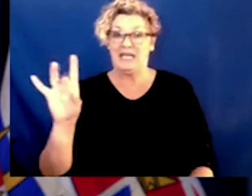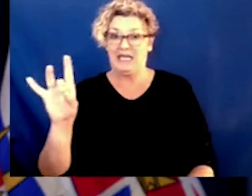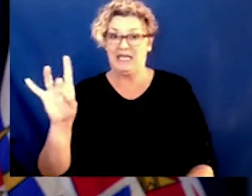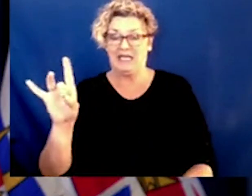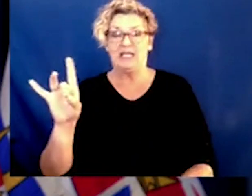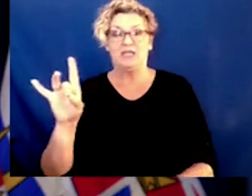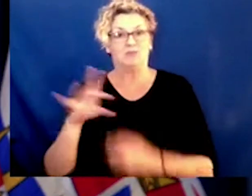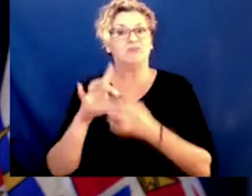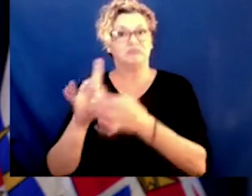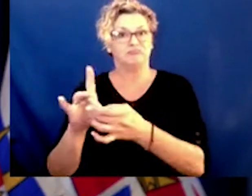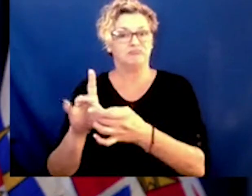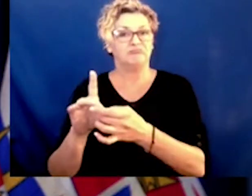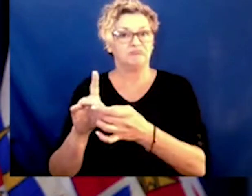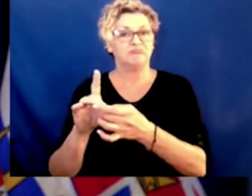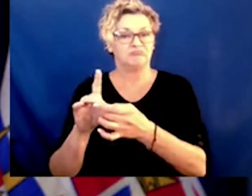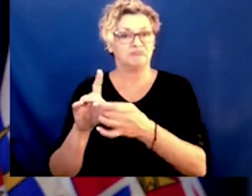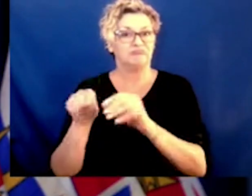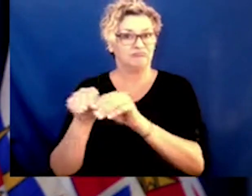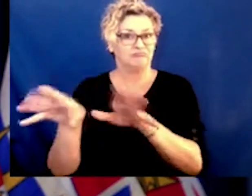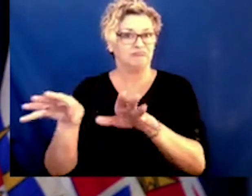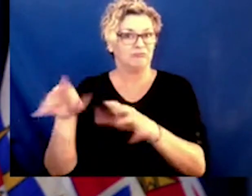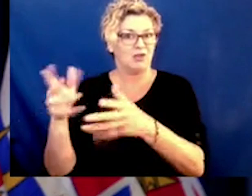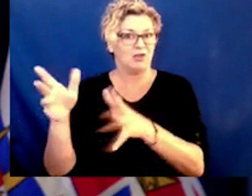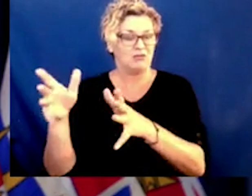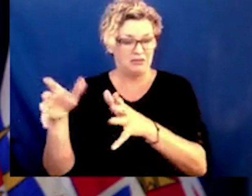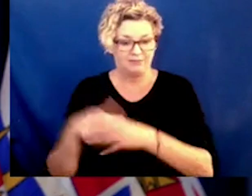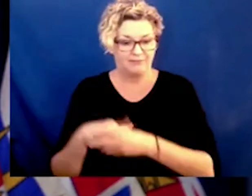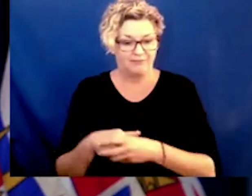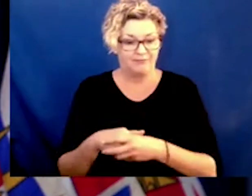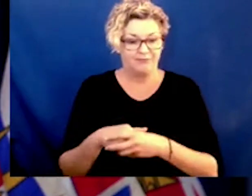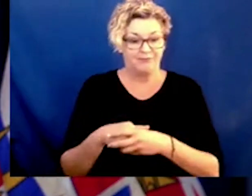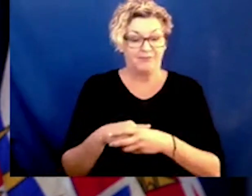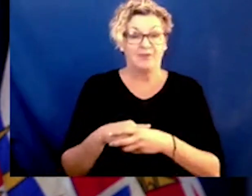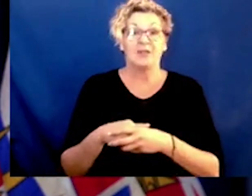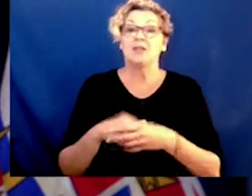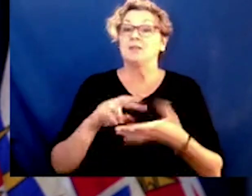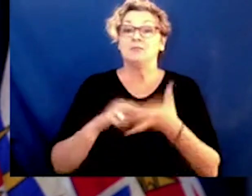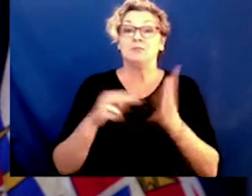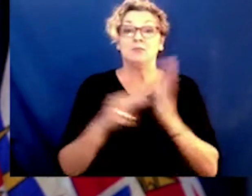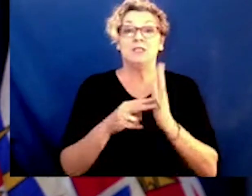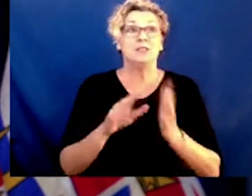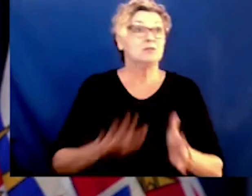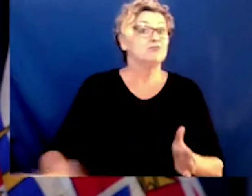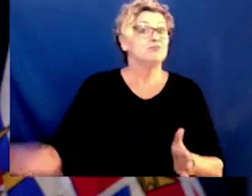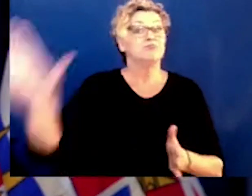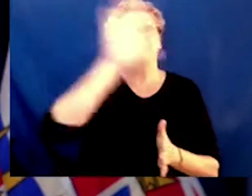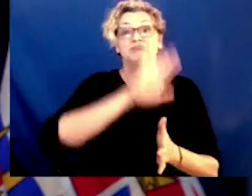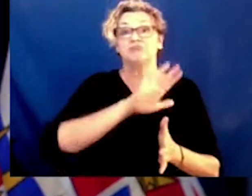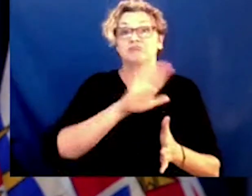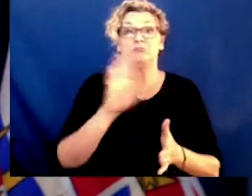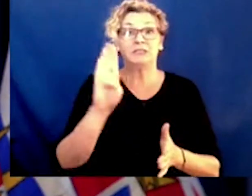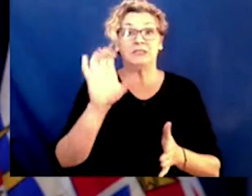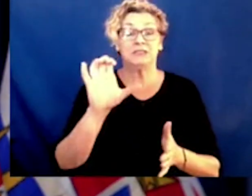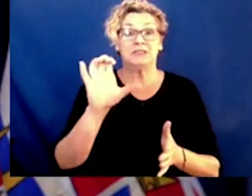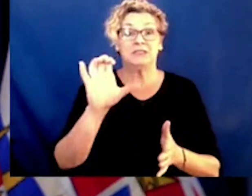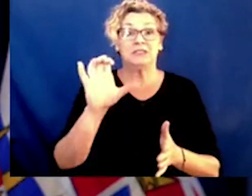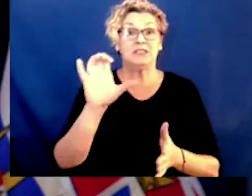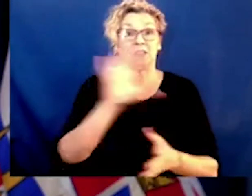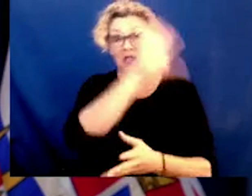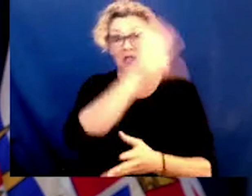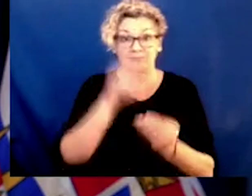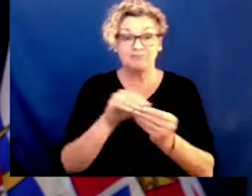Saturday to Sunday, 108. And from Sunday to today, another 120 new cases were